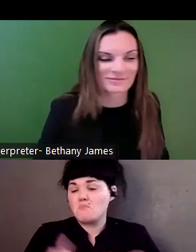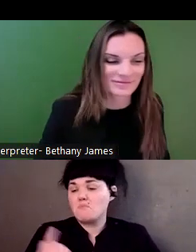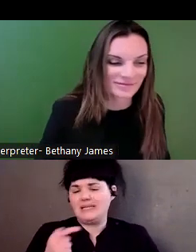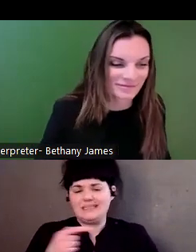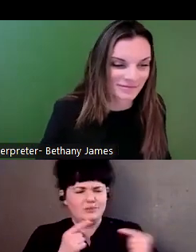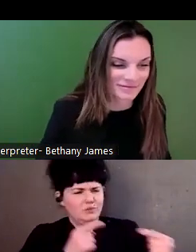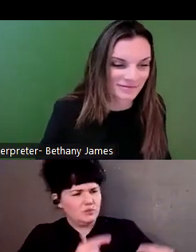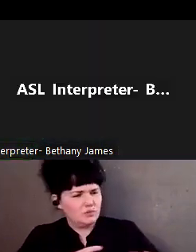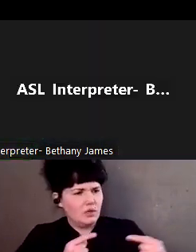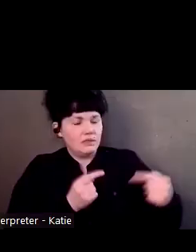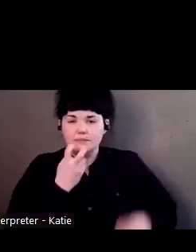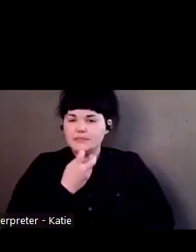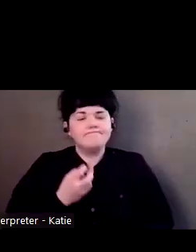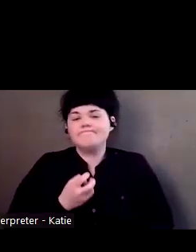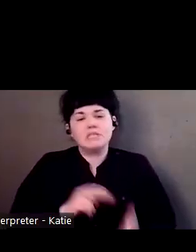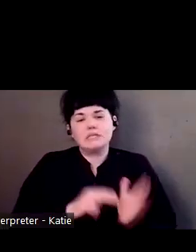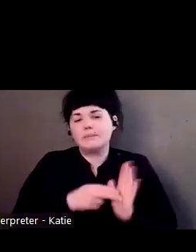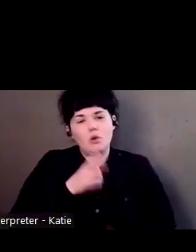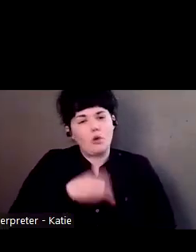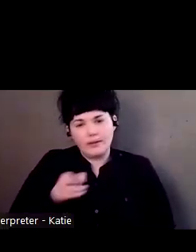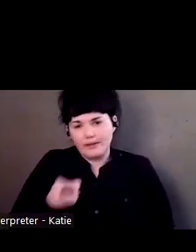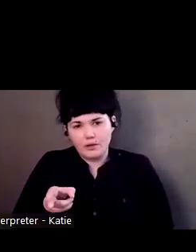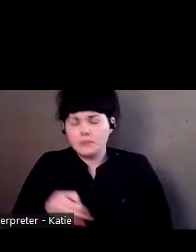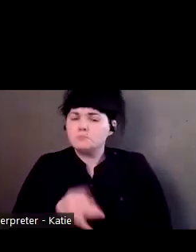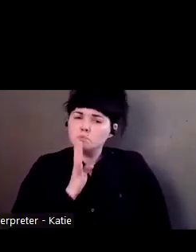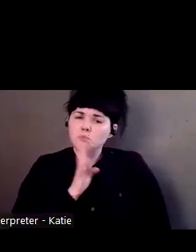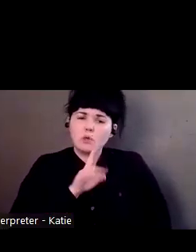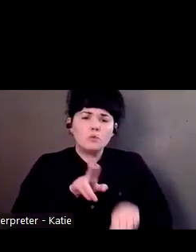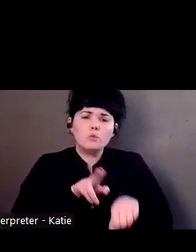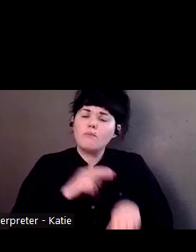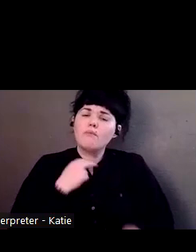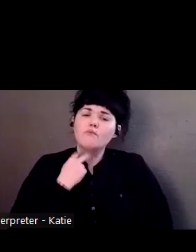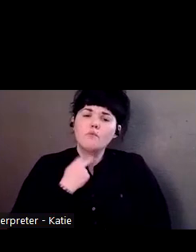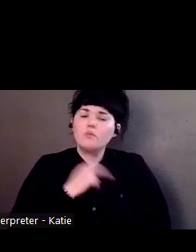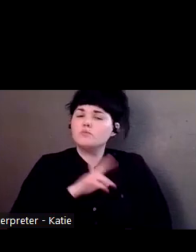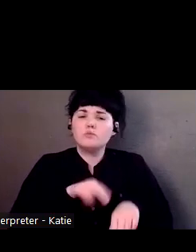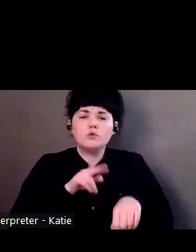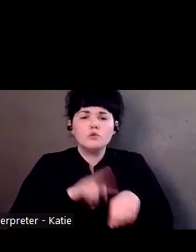hard of hearing. Speak in a normal voice at a normal volume.